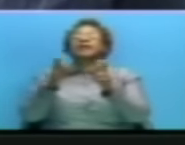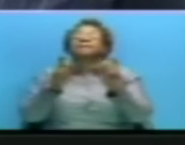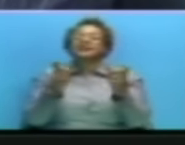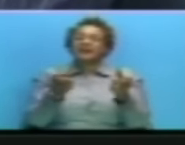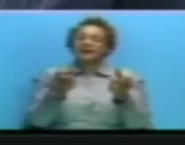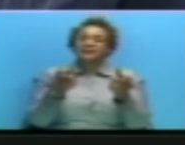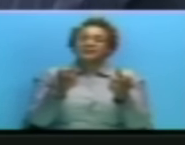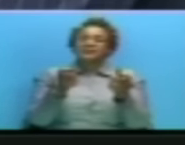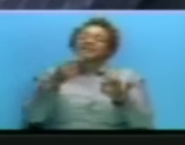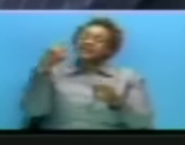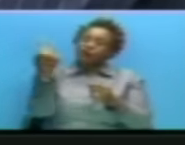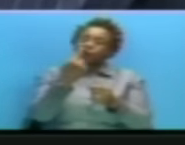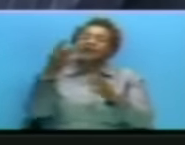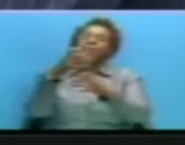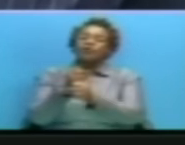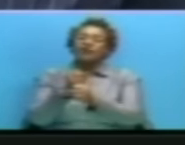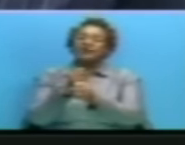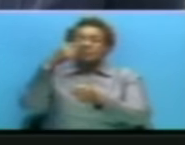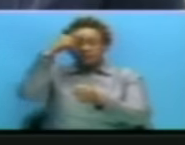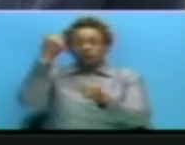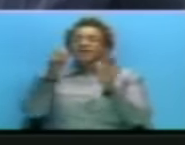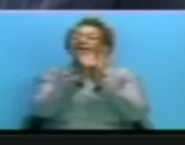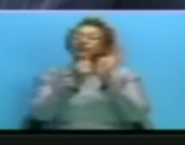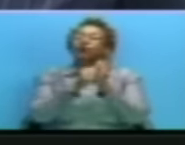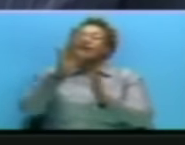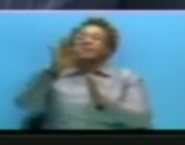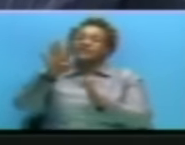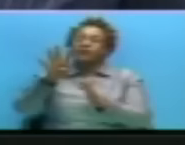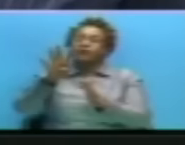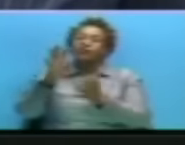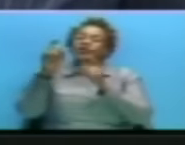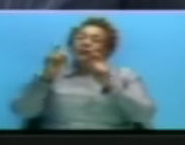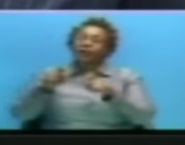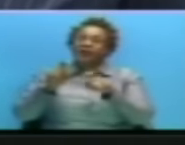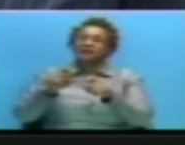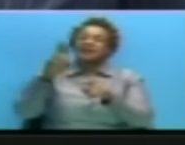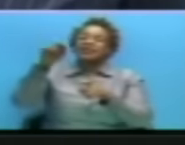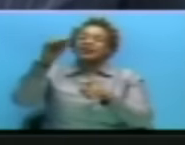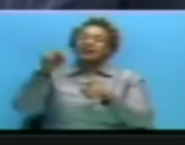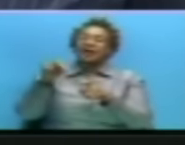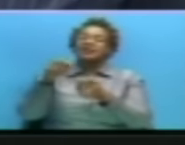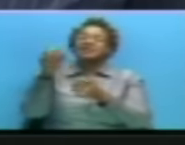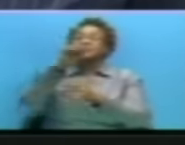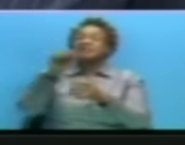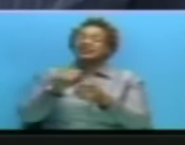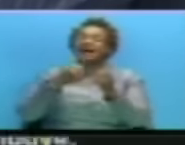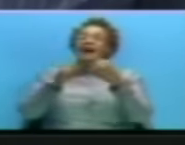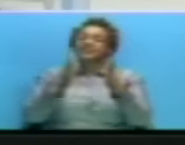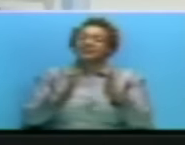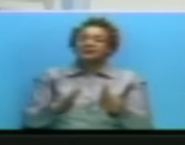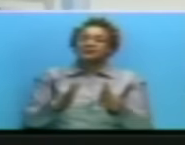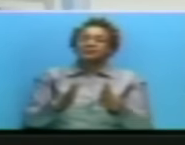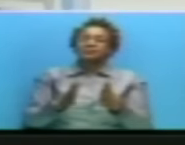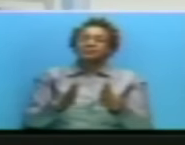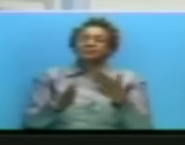finish? And it's the only body because Article 34 requires a non-state actor. Okay. It's self-regulation, right? Mr.